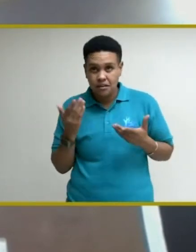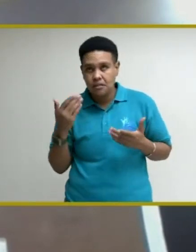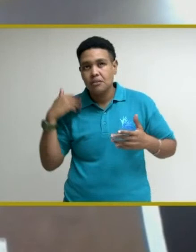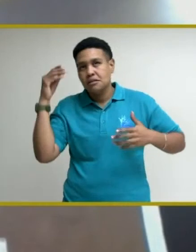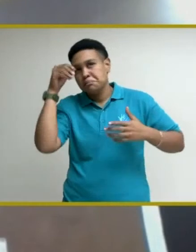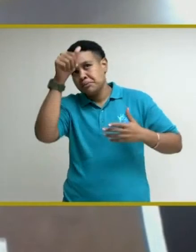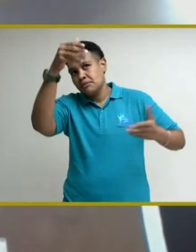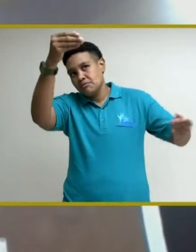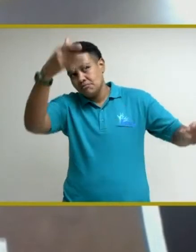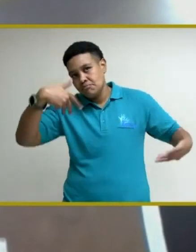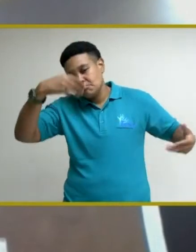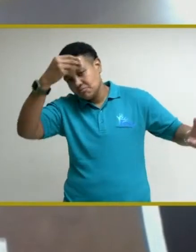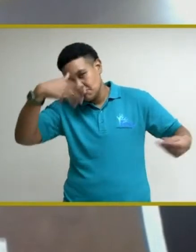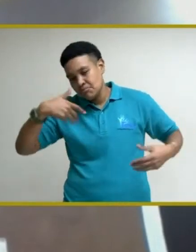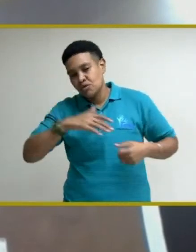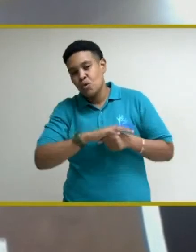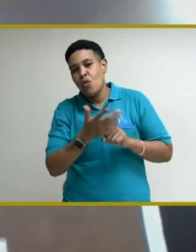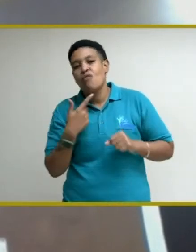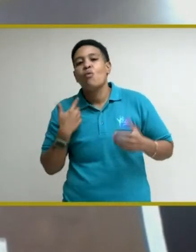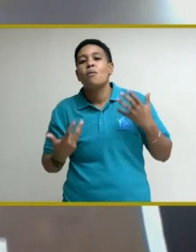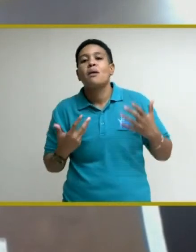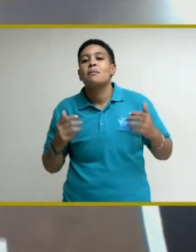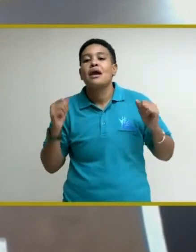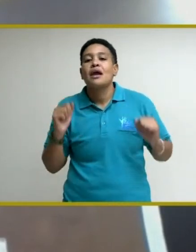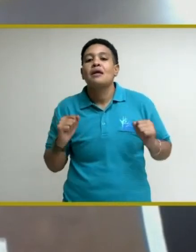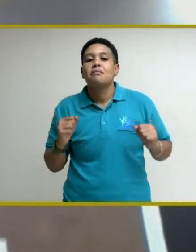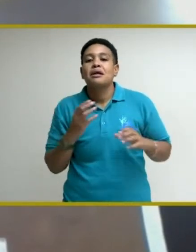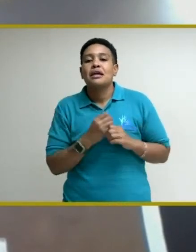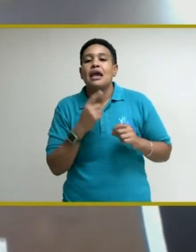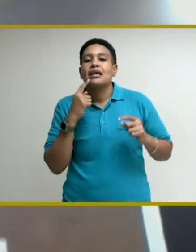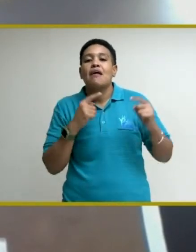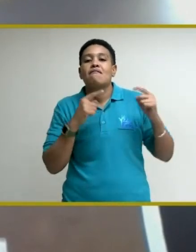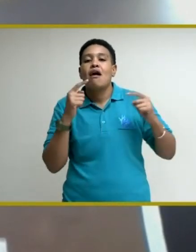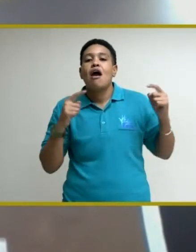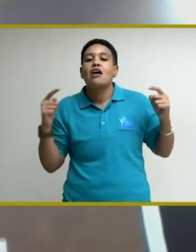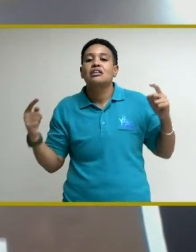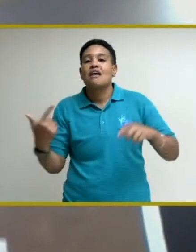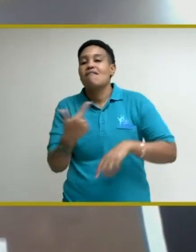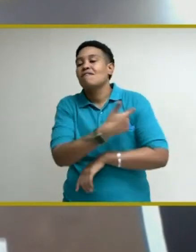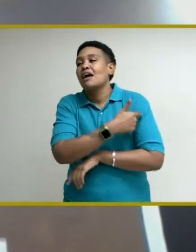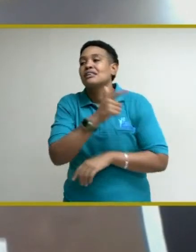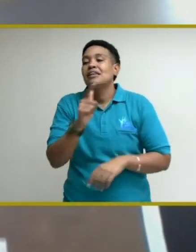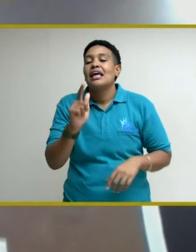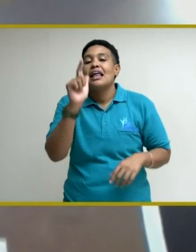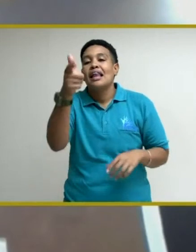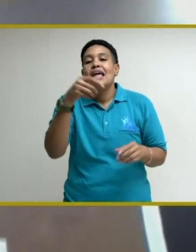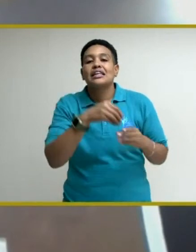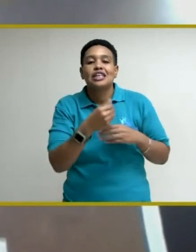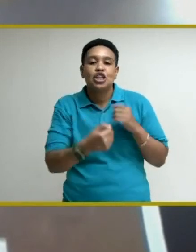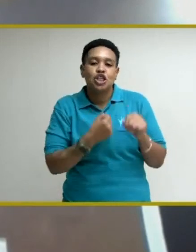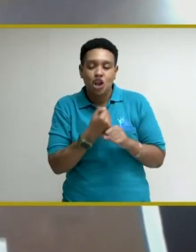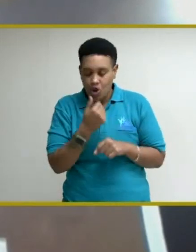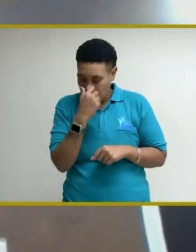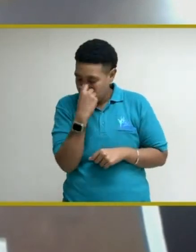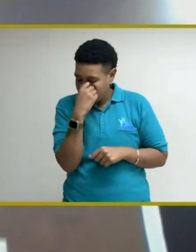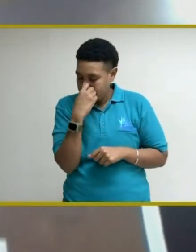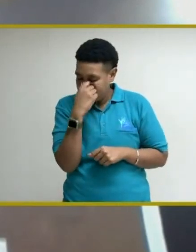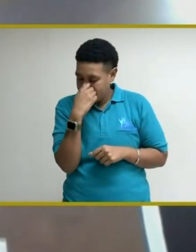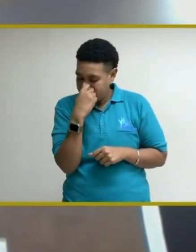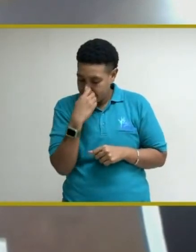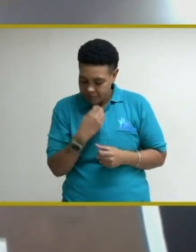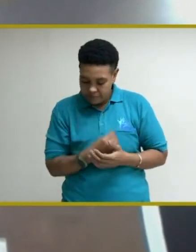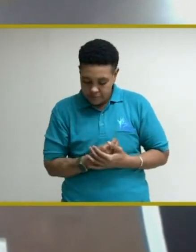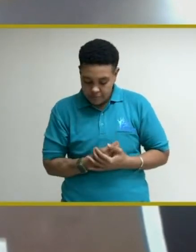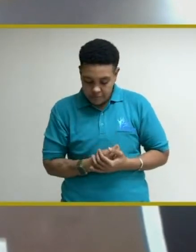we may be able to get a variety of vaccines later down in the year. We certainly would need